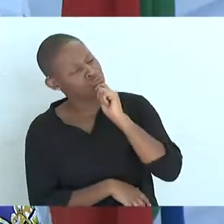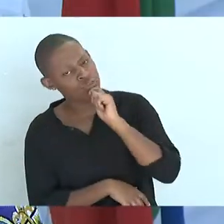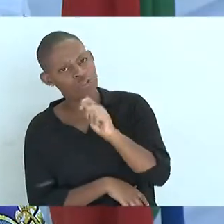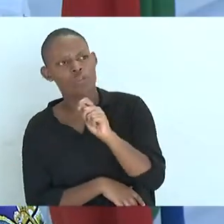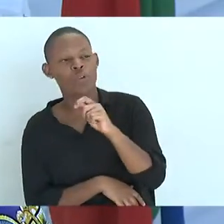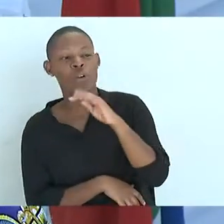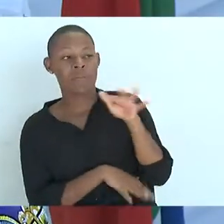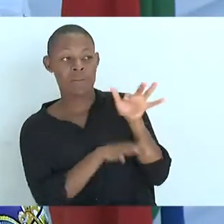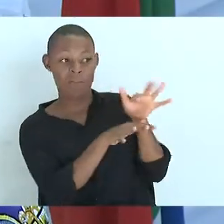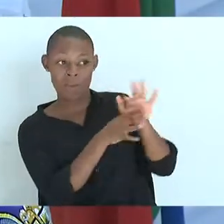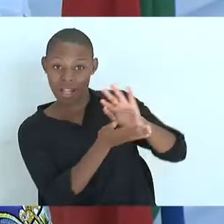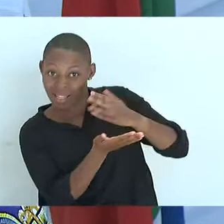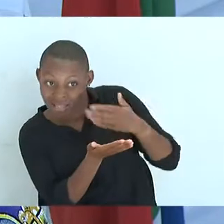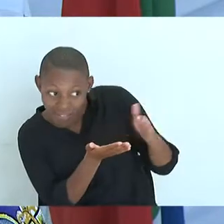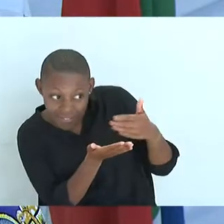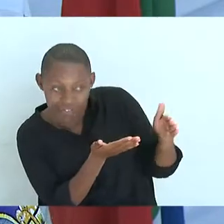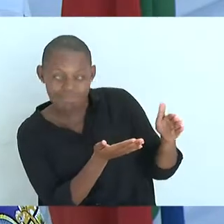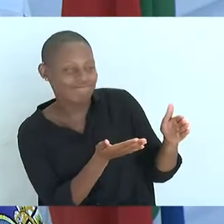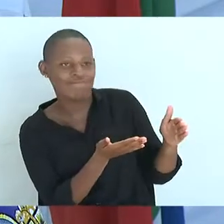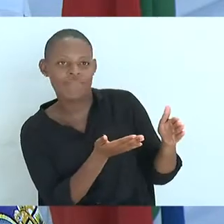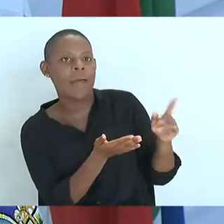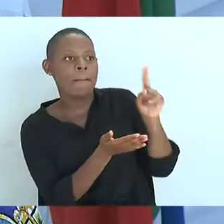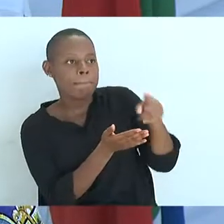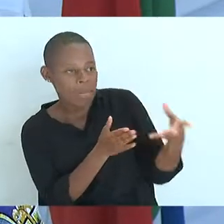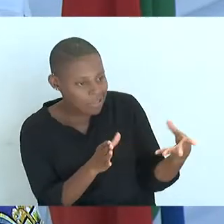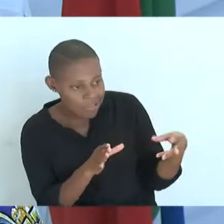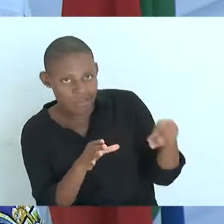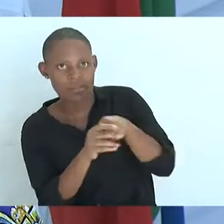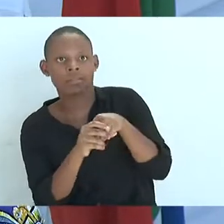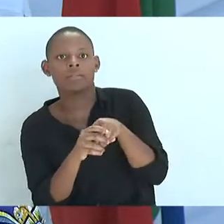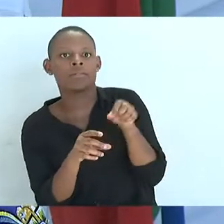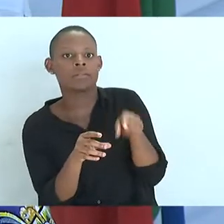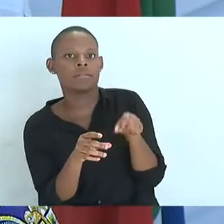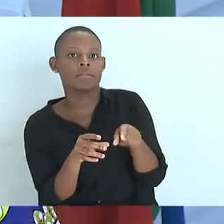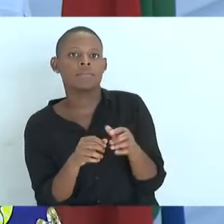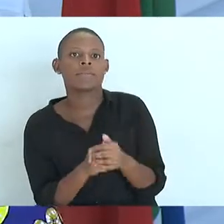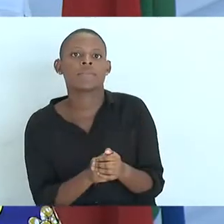behind. Let us now request MEC Pillay.